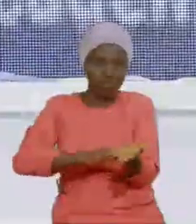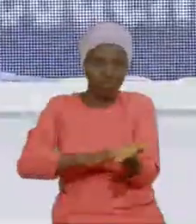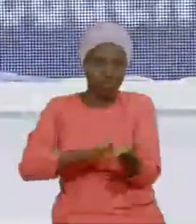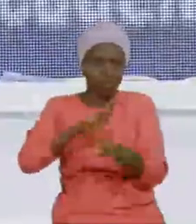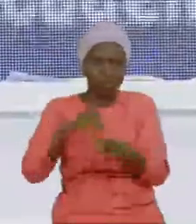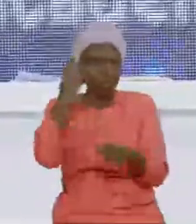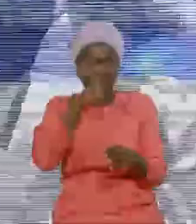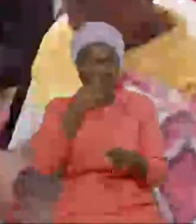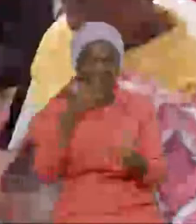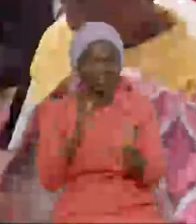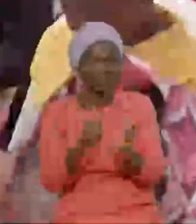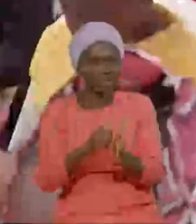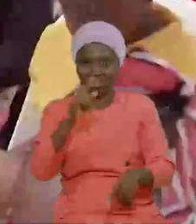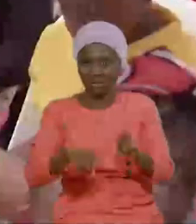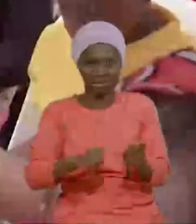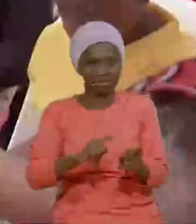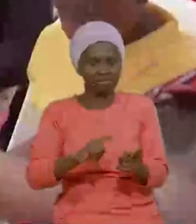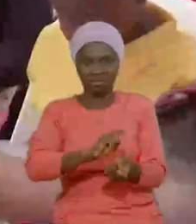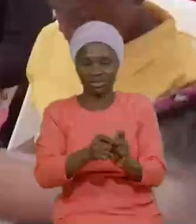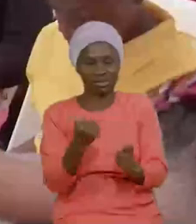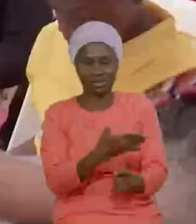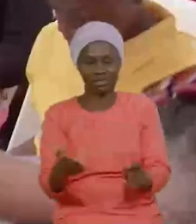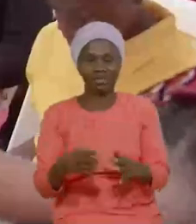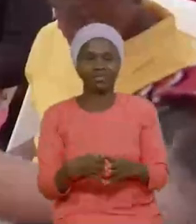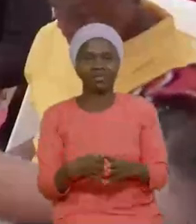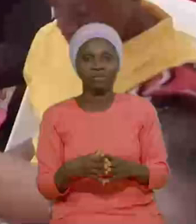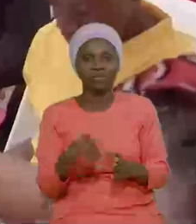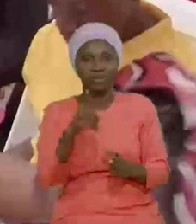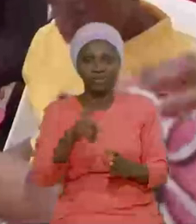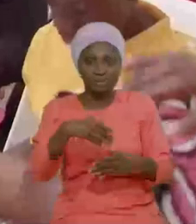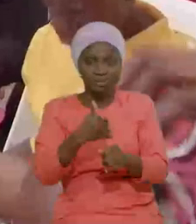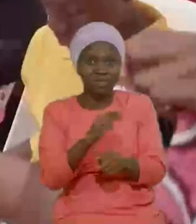That won't change anything. Redo your hair.